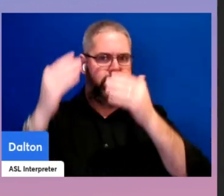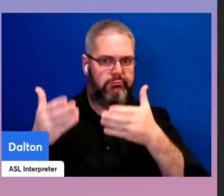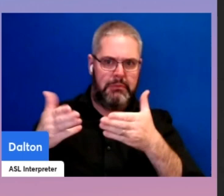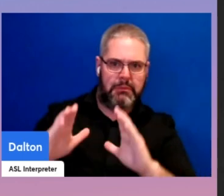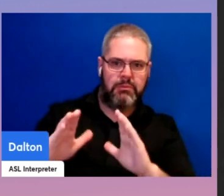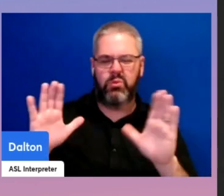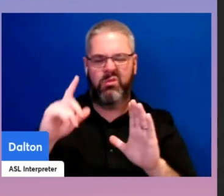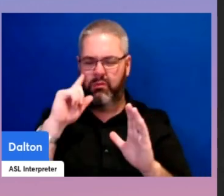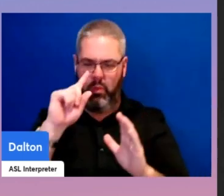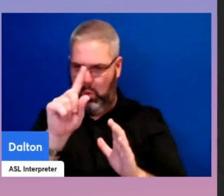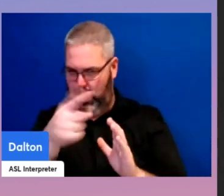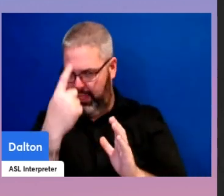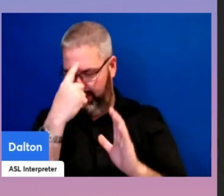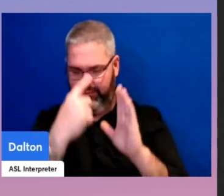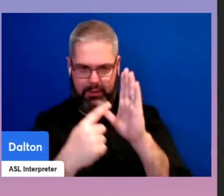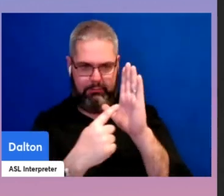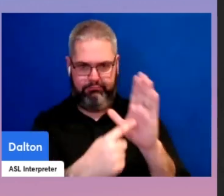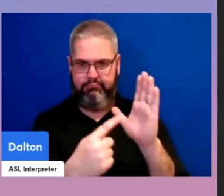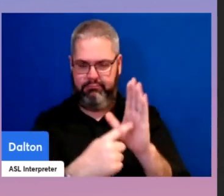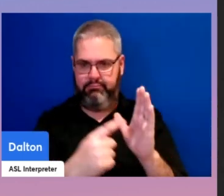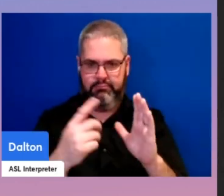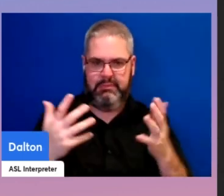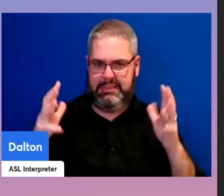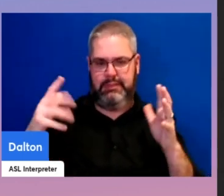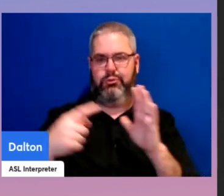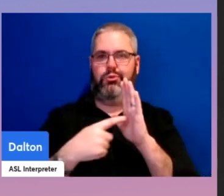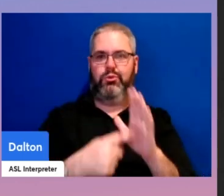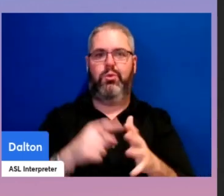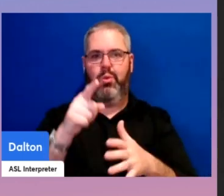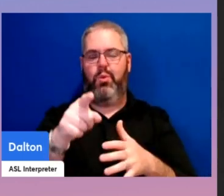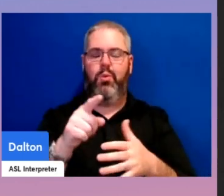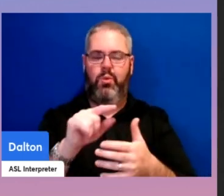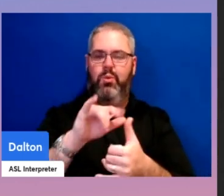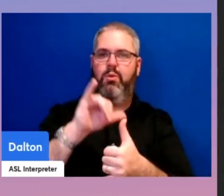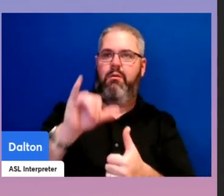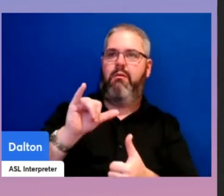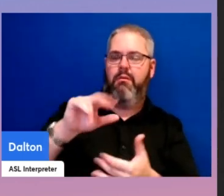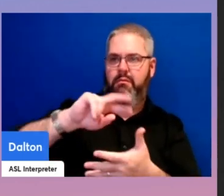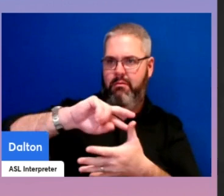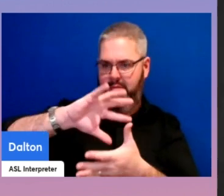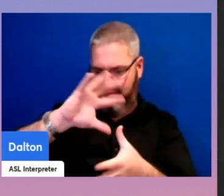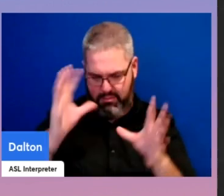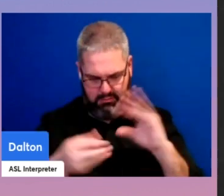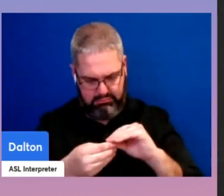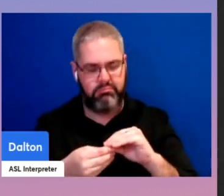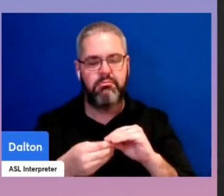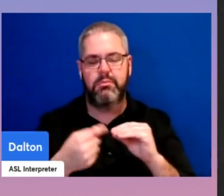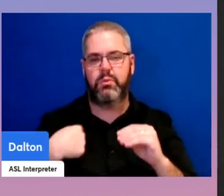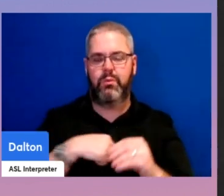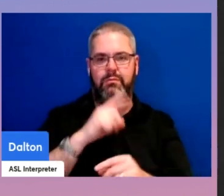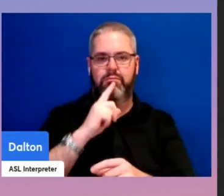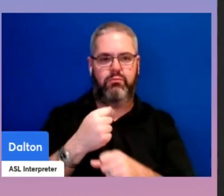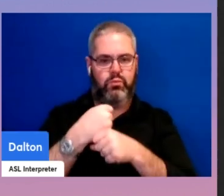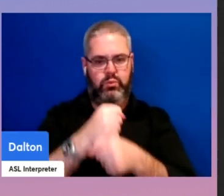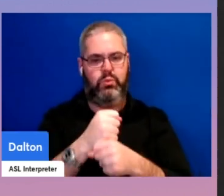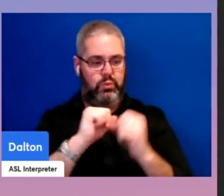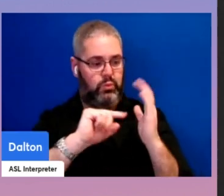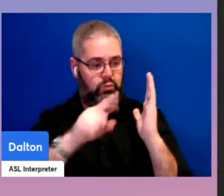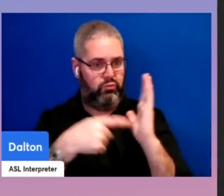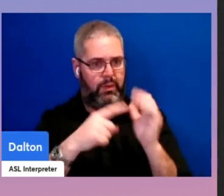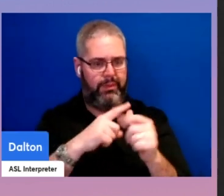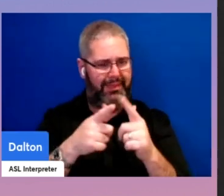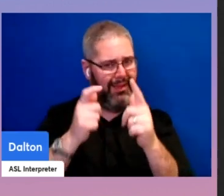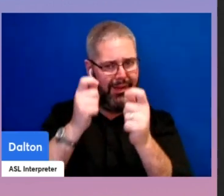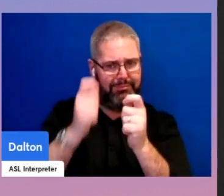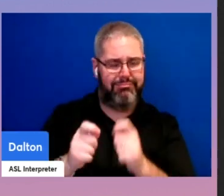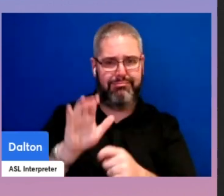demo purposes, just to spin this up and down. But the idea here is that you're really just going to have a create role, and then you can customize this creation